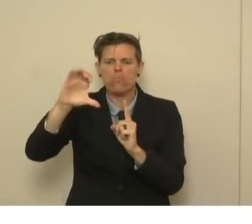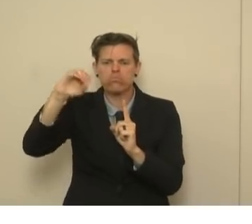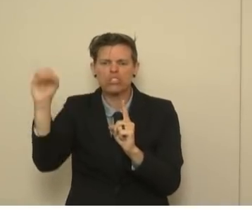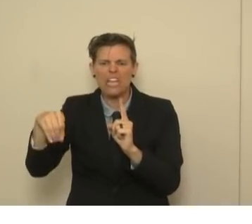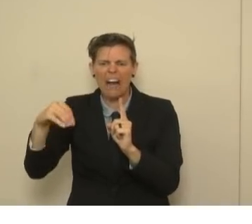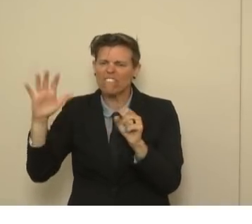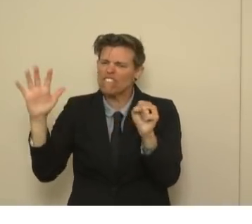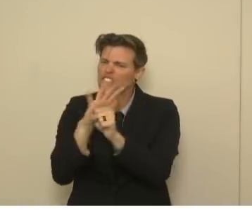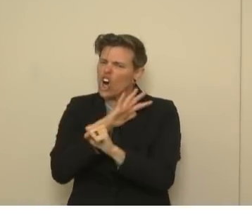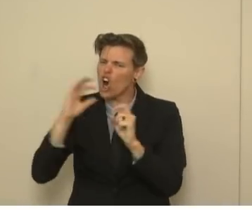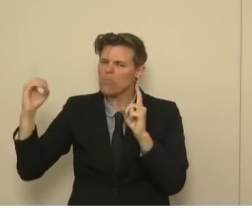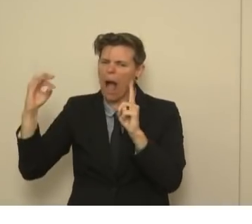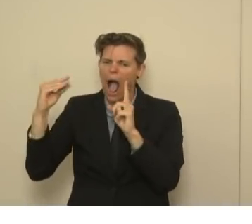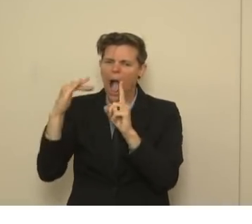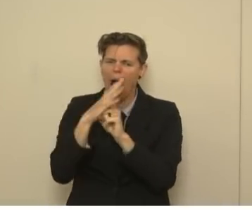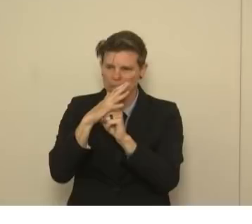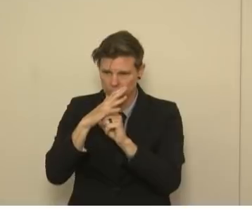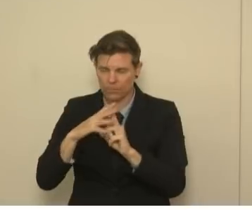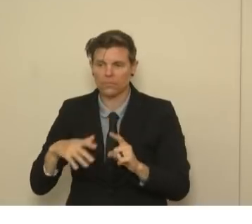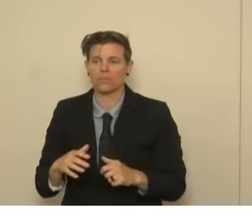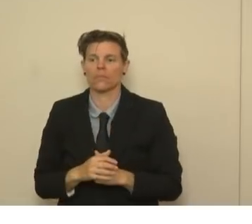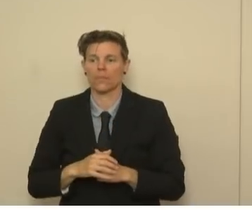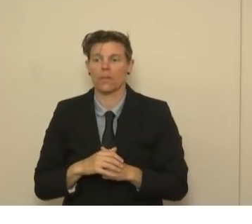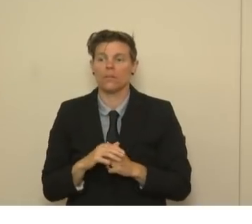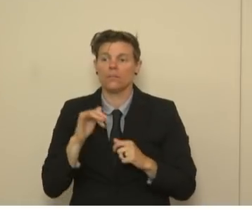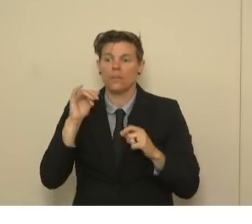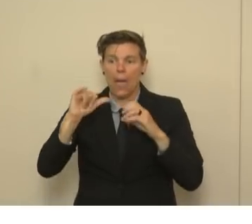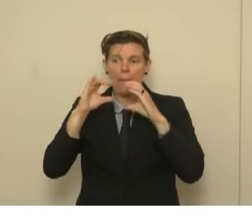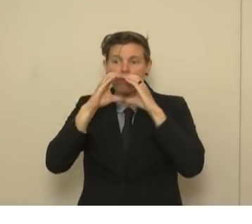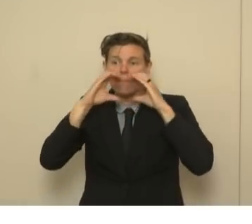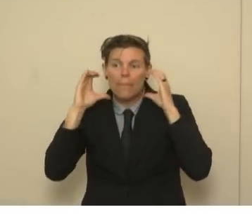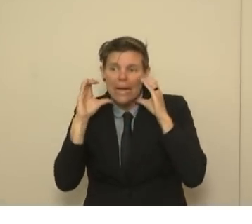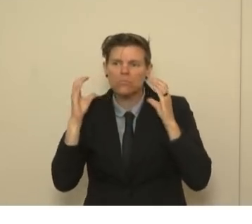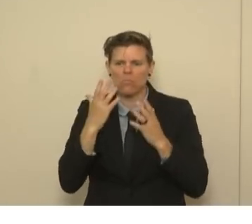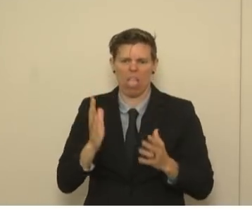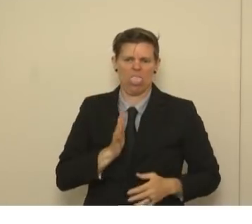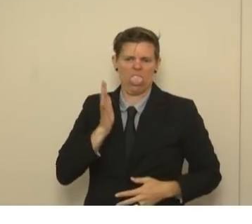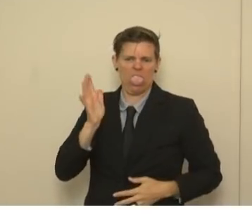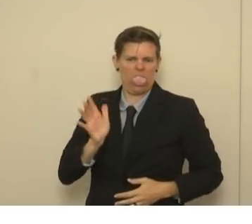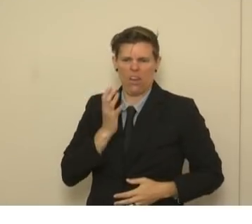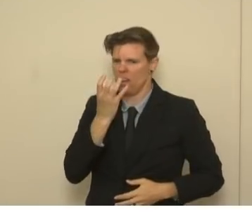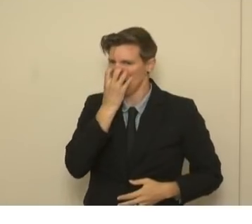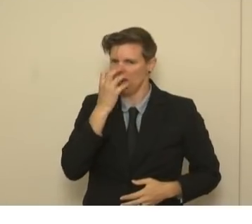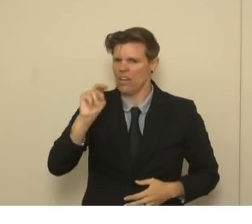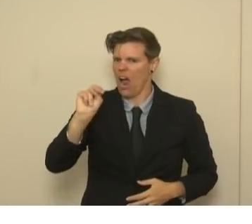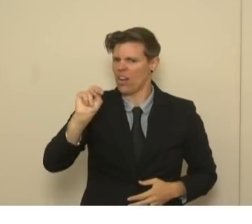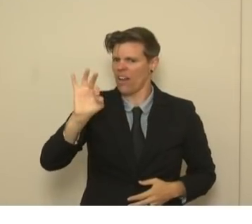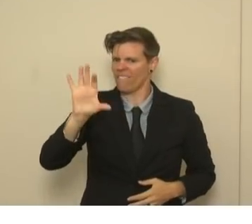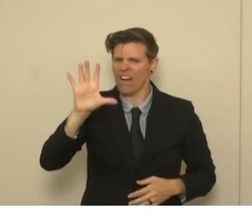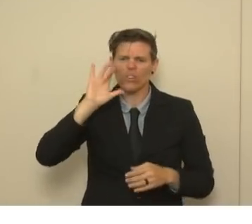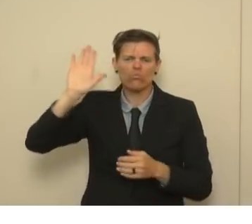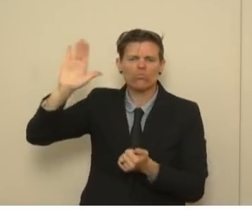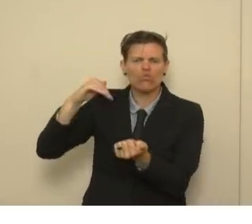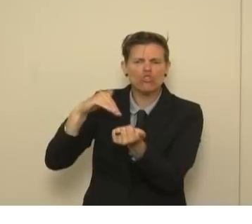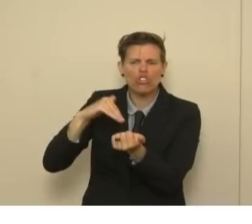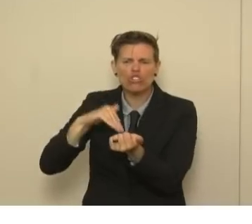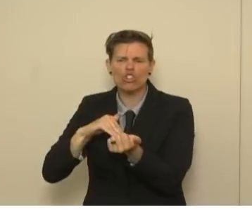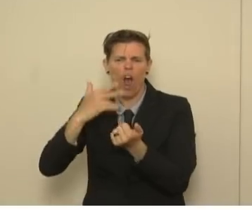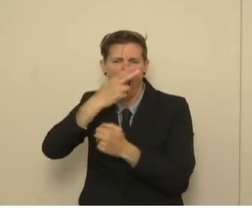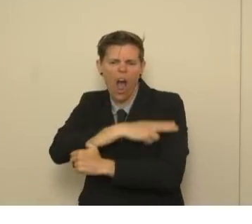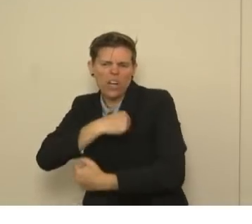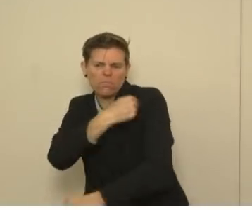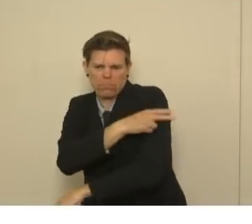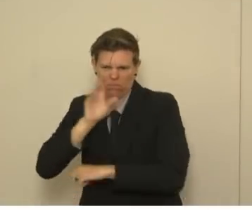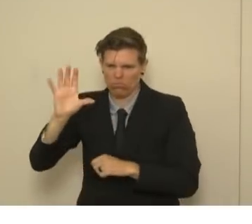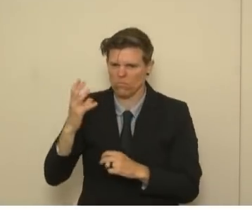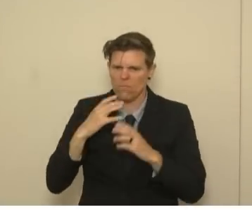the N95 masks that ICU physicians wear or that people doing nasal swabs wear to get